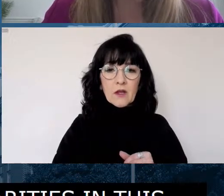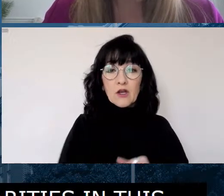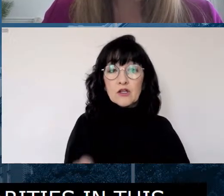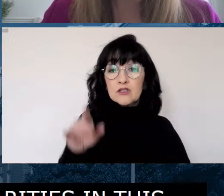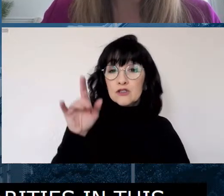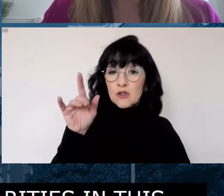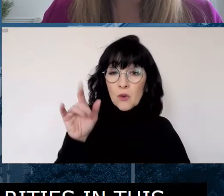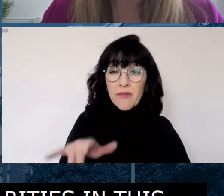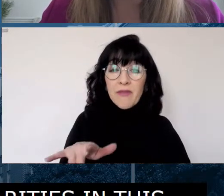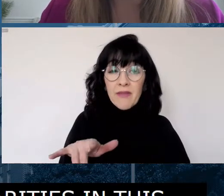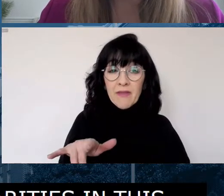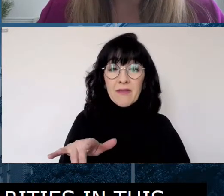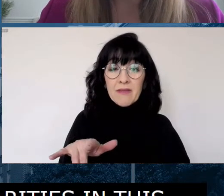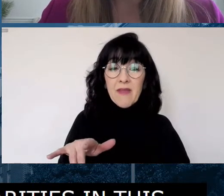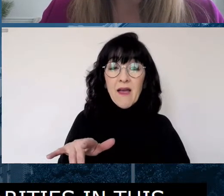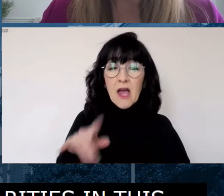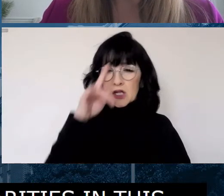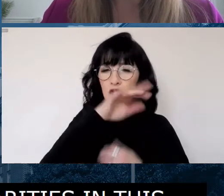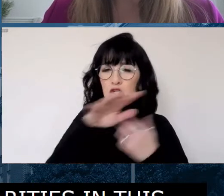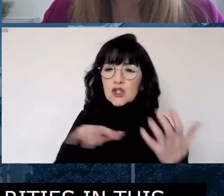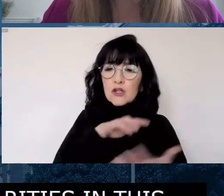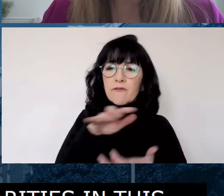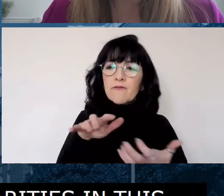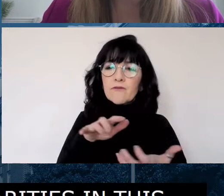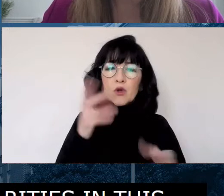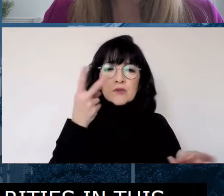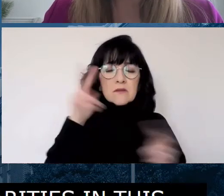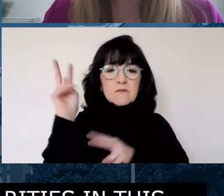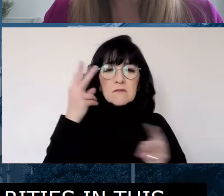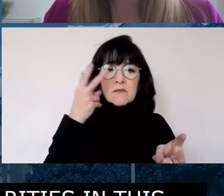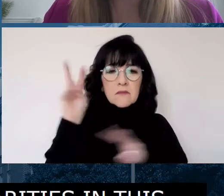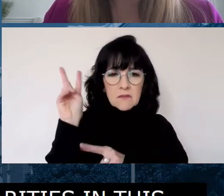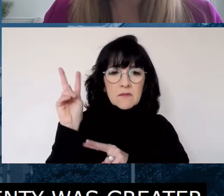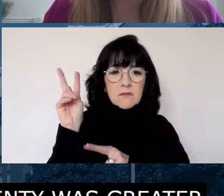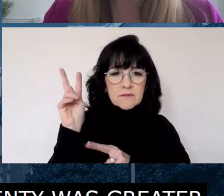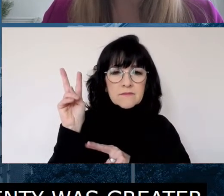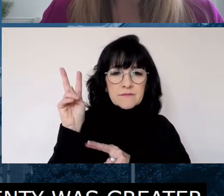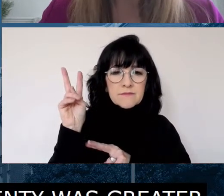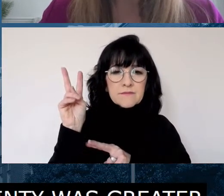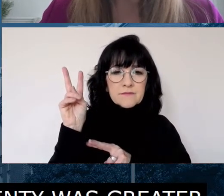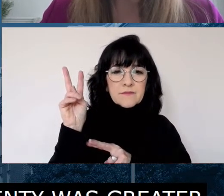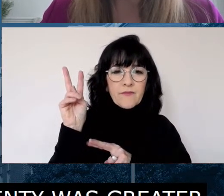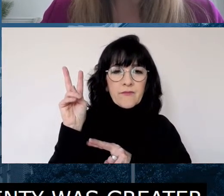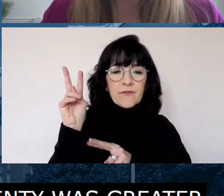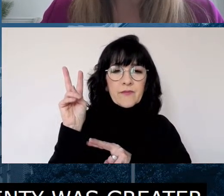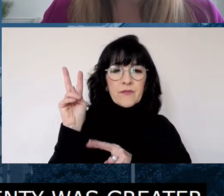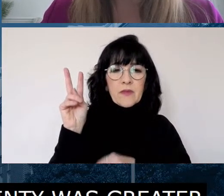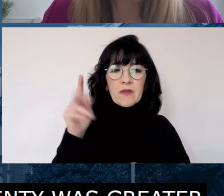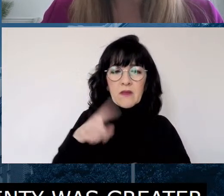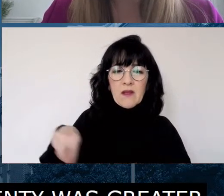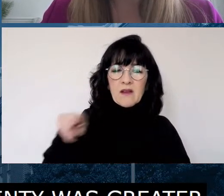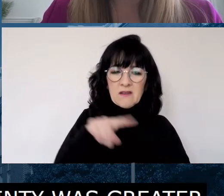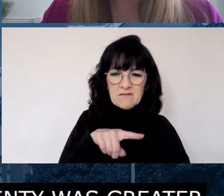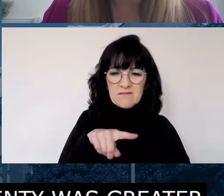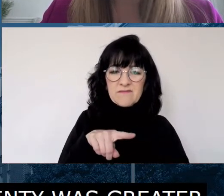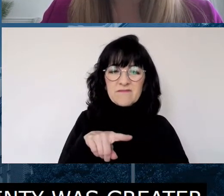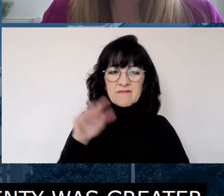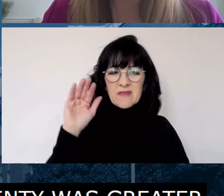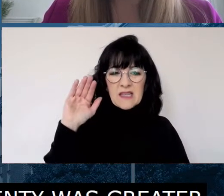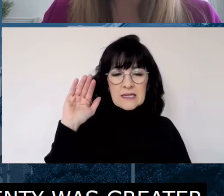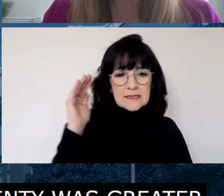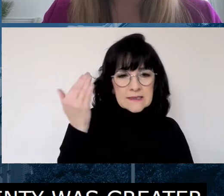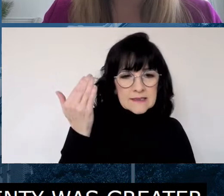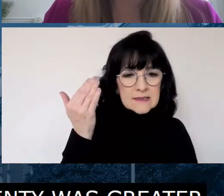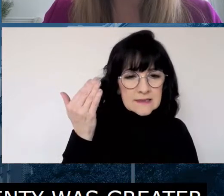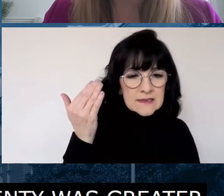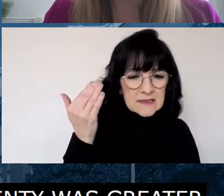and ethnic groups, as well as younger adults. So 31% of Hispanic, 28% of Black, and 39%